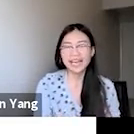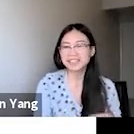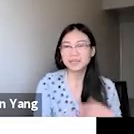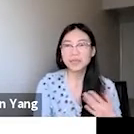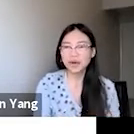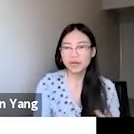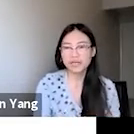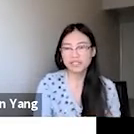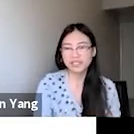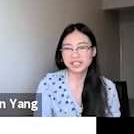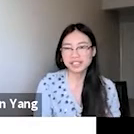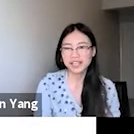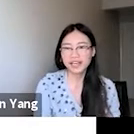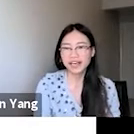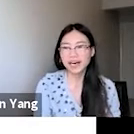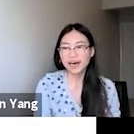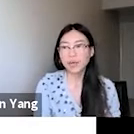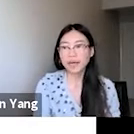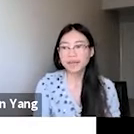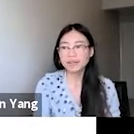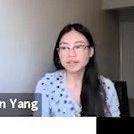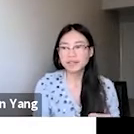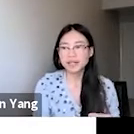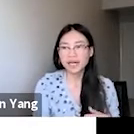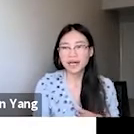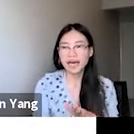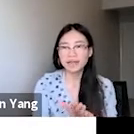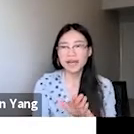could ask more questions